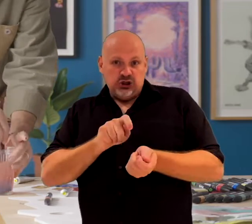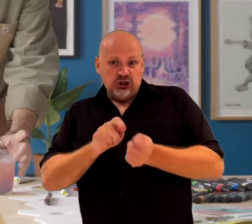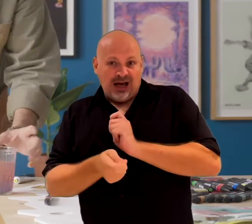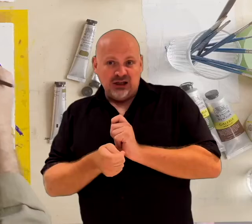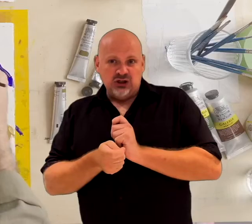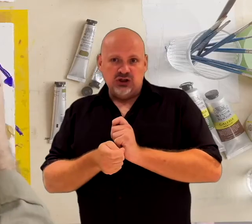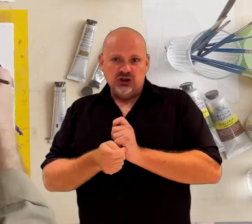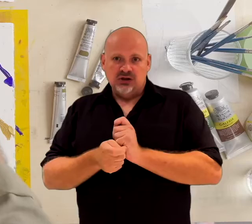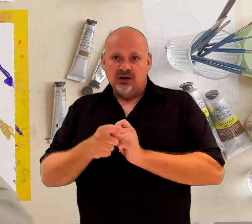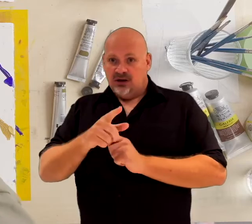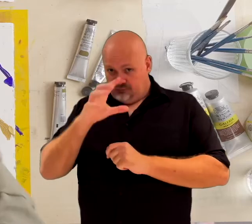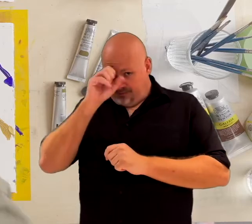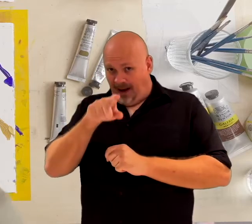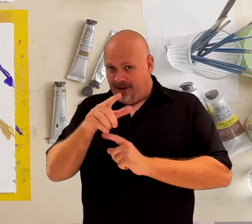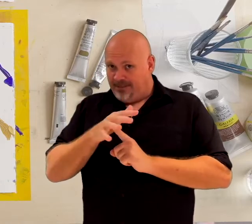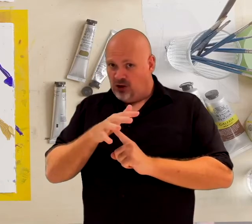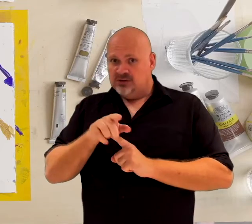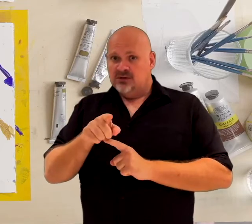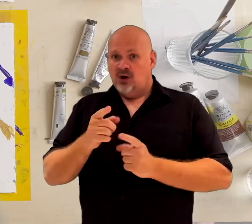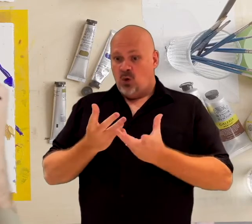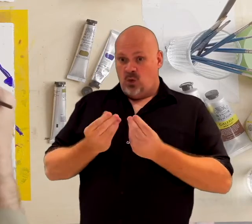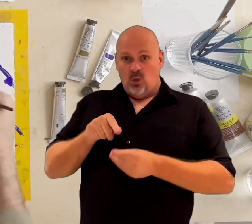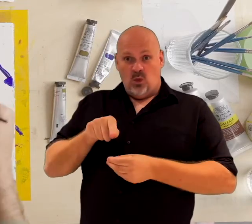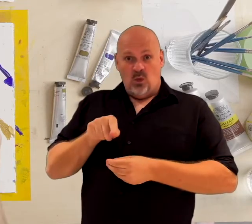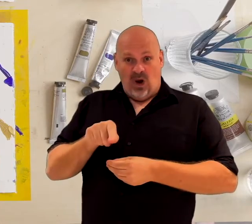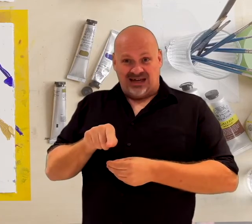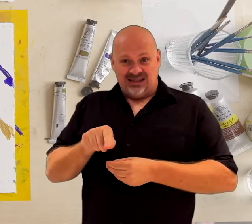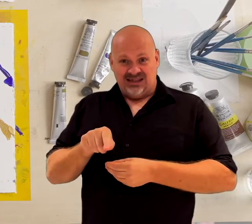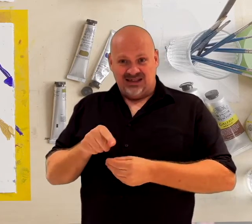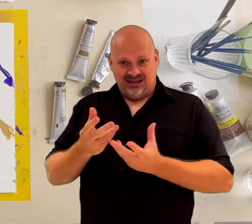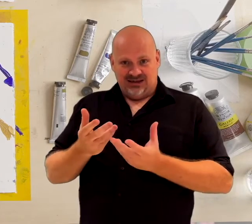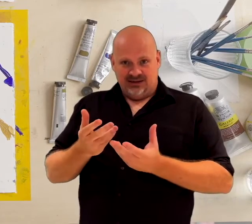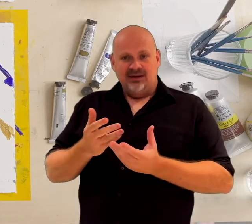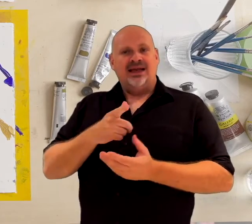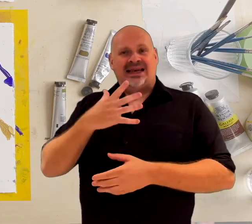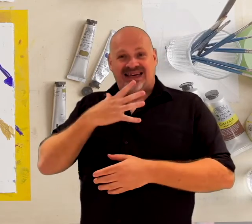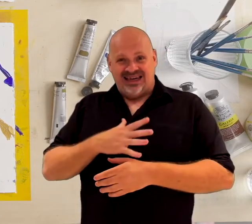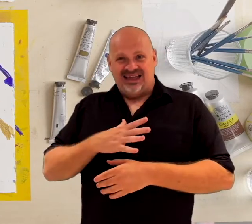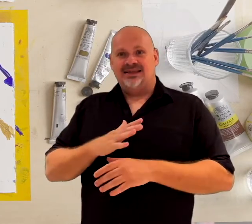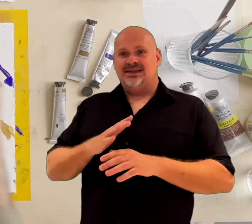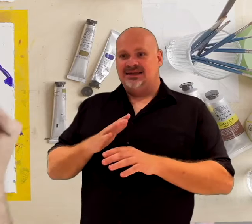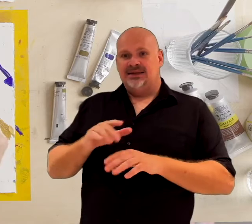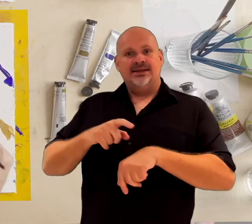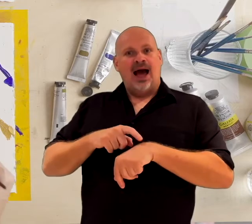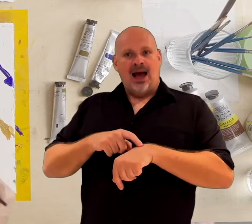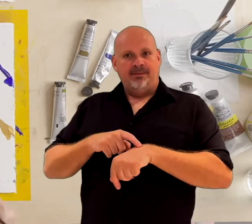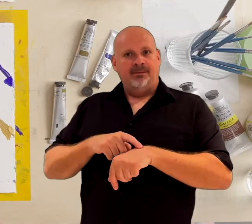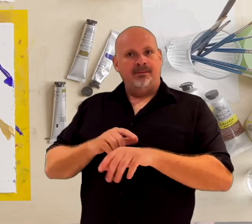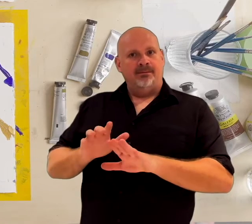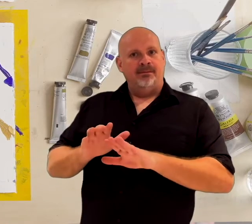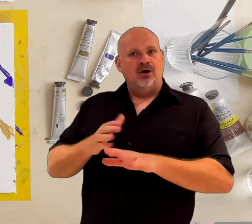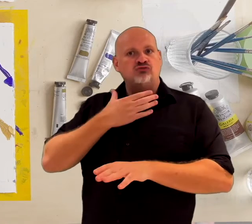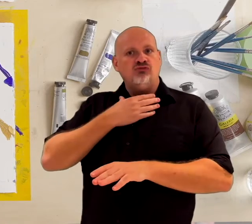it. It's important to remember that like this is wet right now. So you